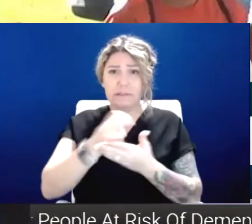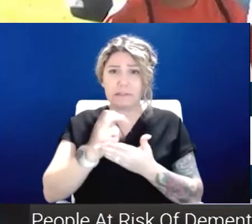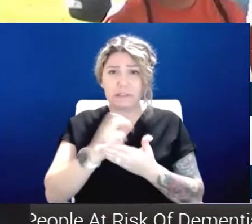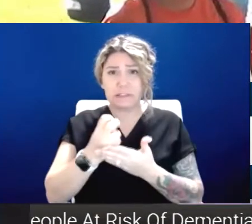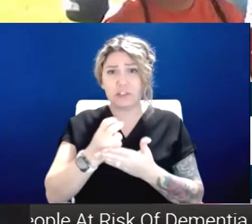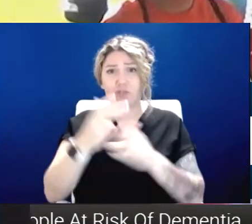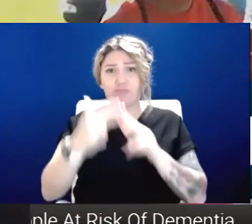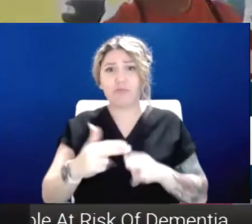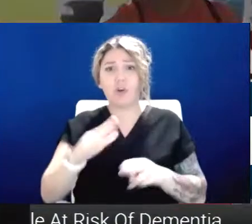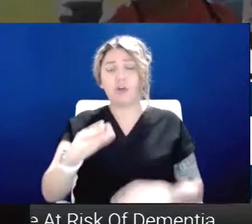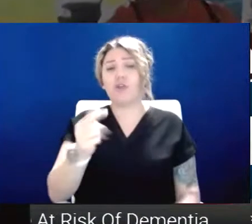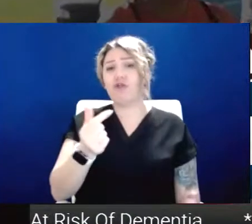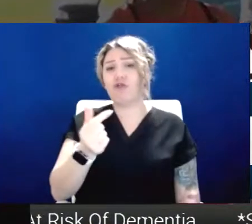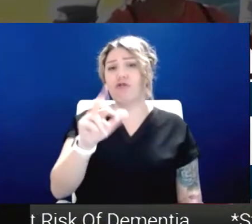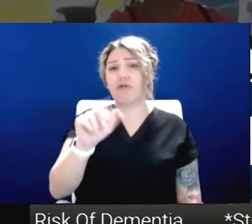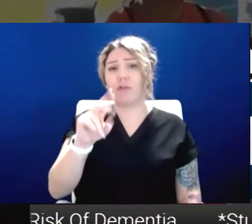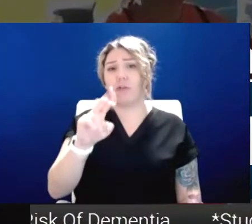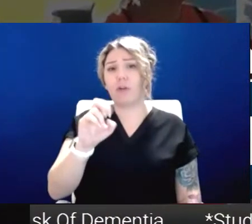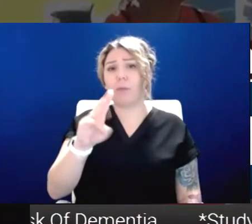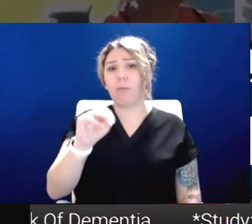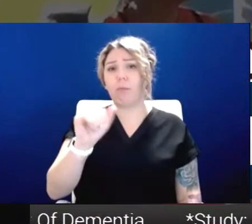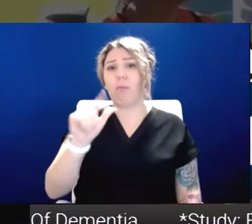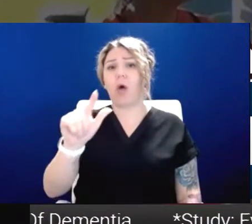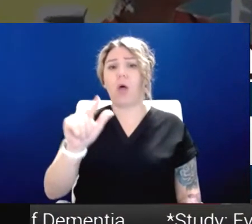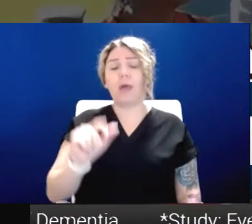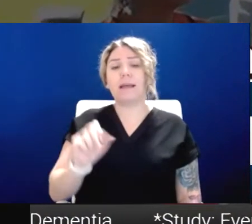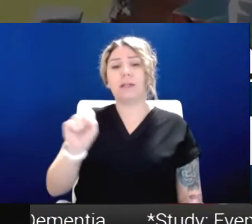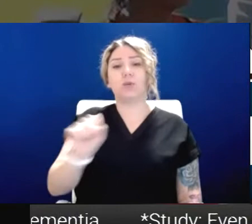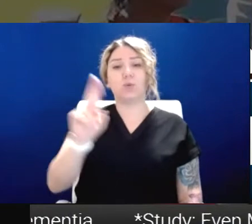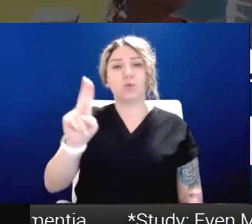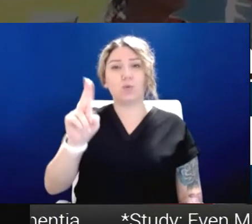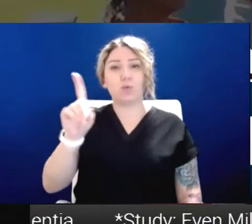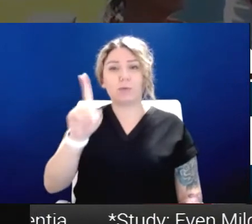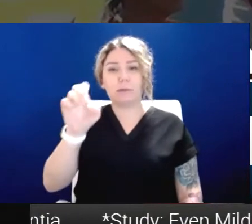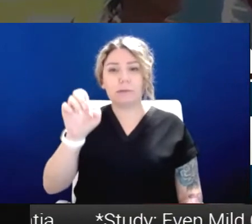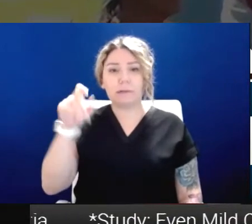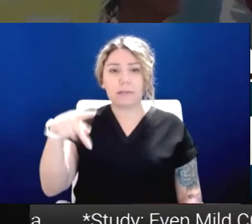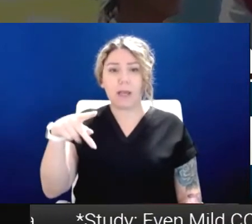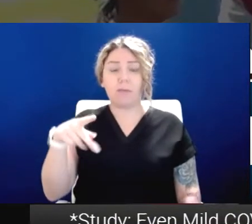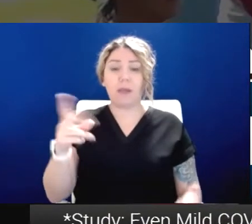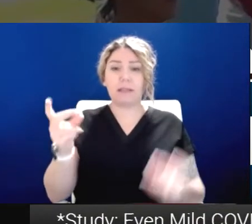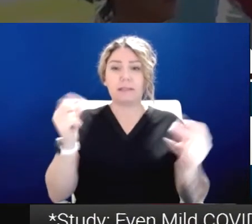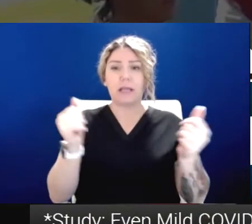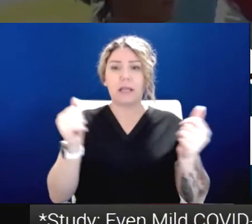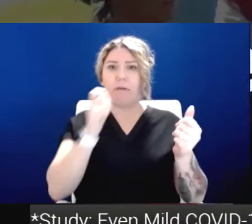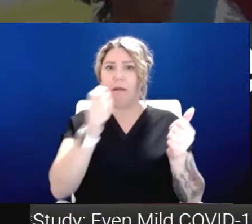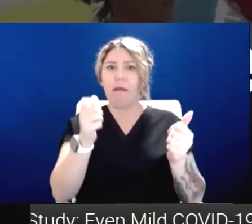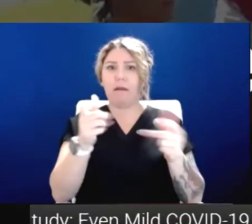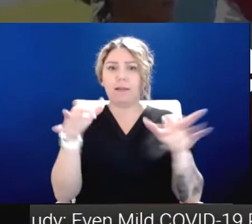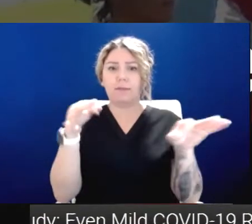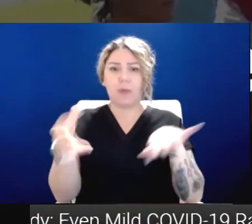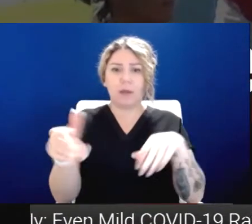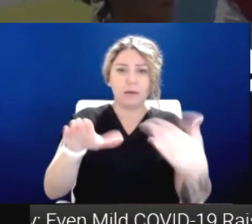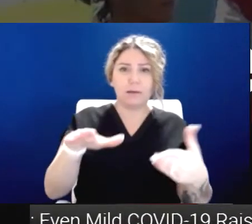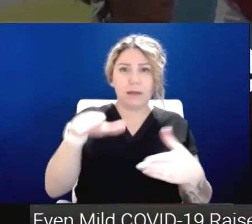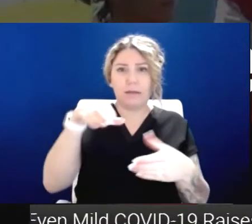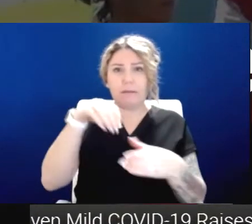mal seizures. It's called SUDEP, sudden unexplained death in epilepsy.